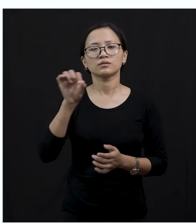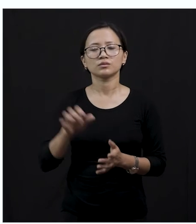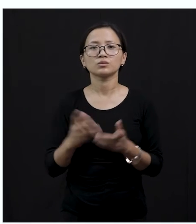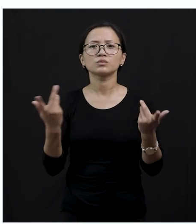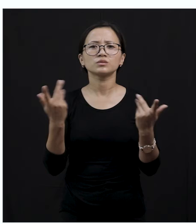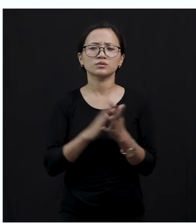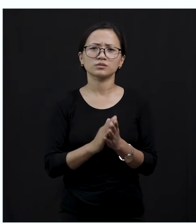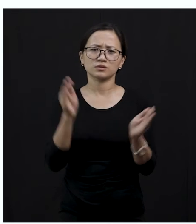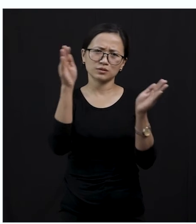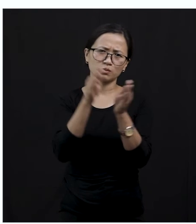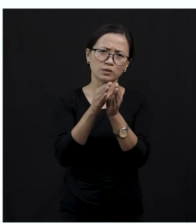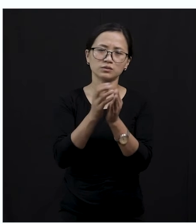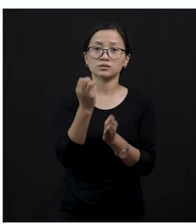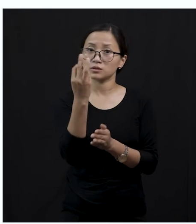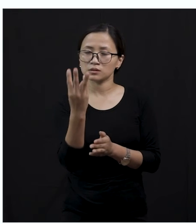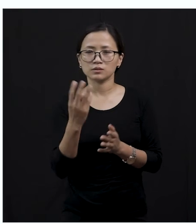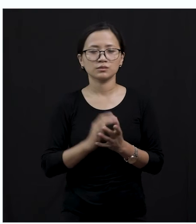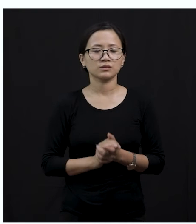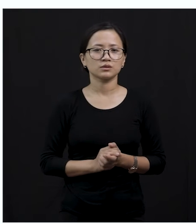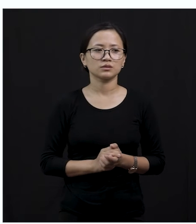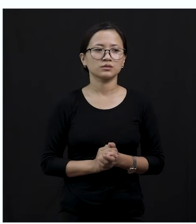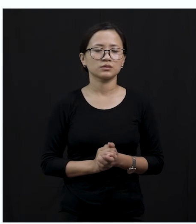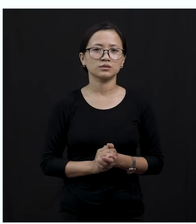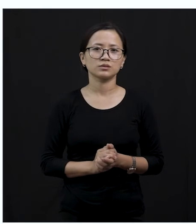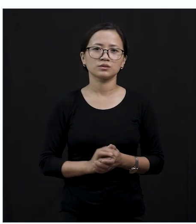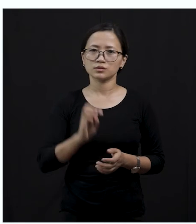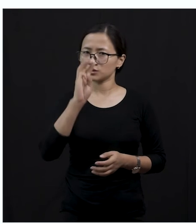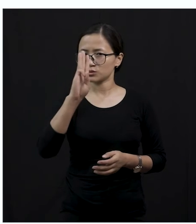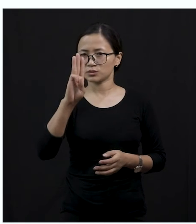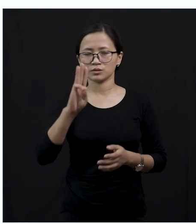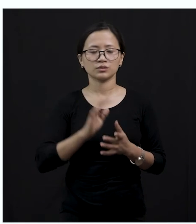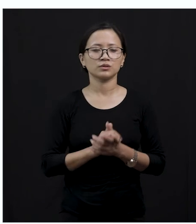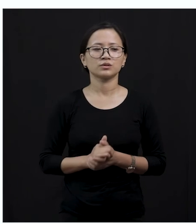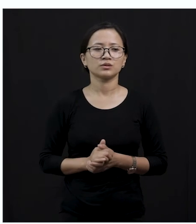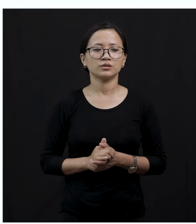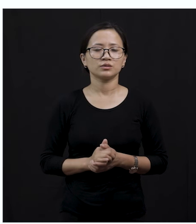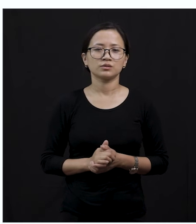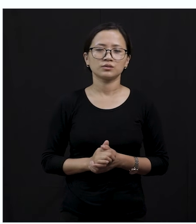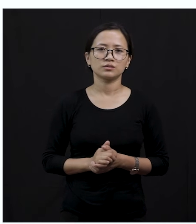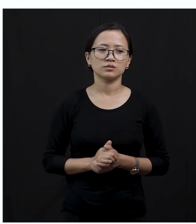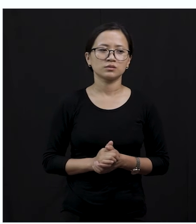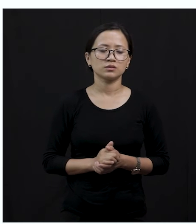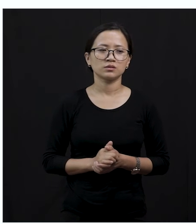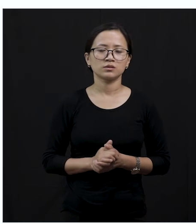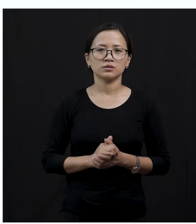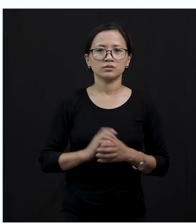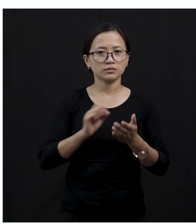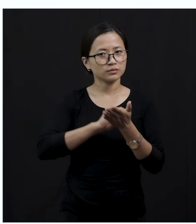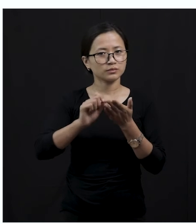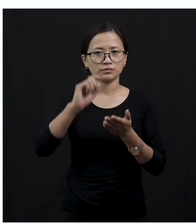which is the smallest number. The smallest number here is 3. So we will write 3